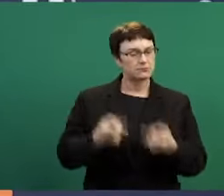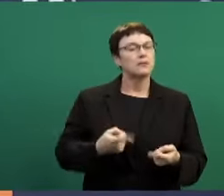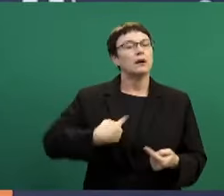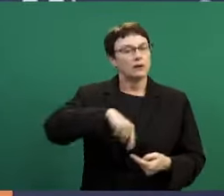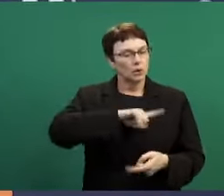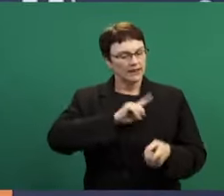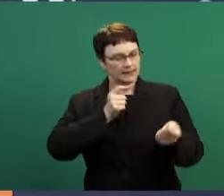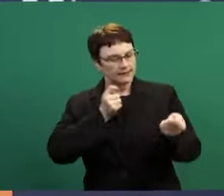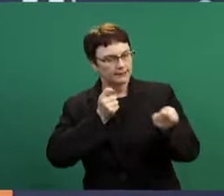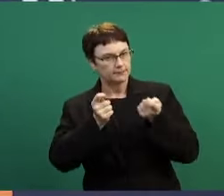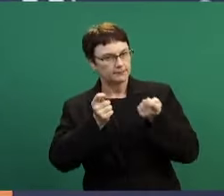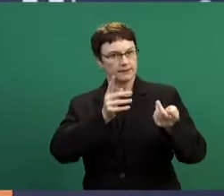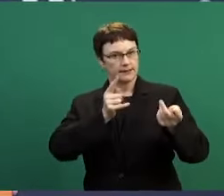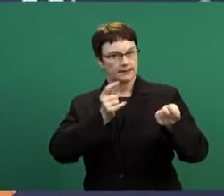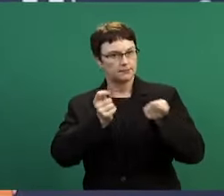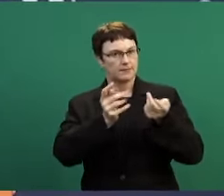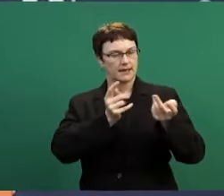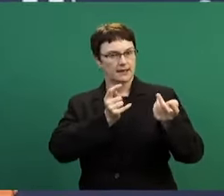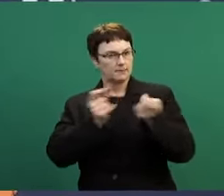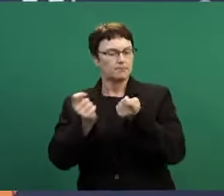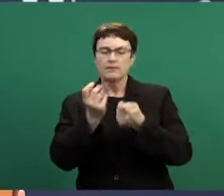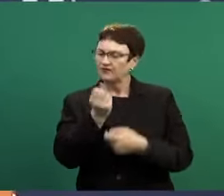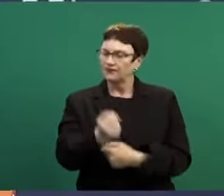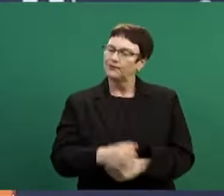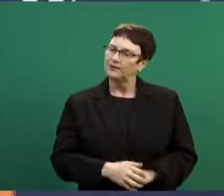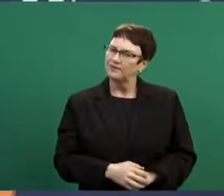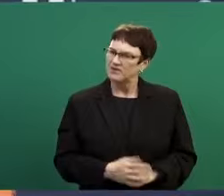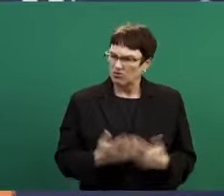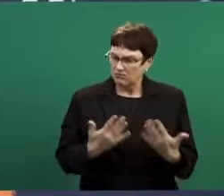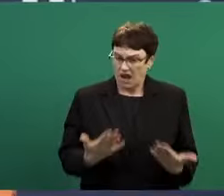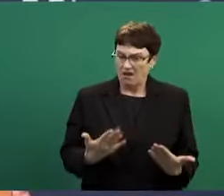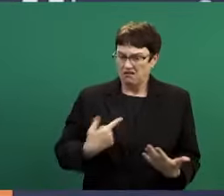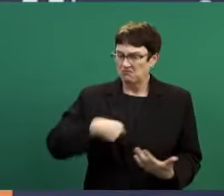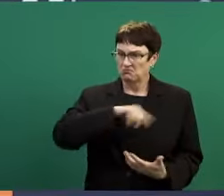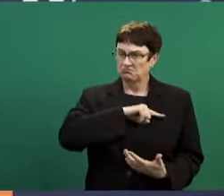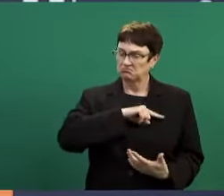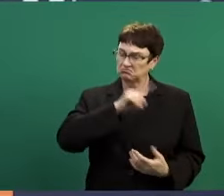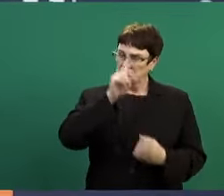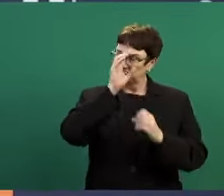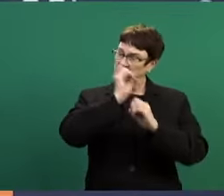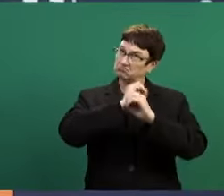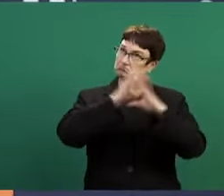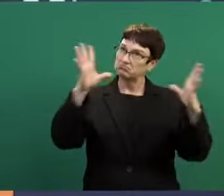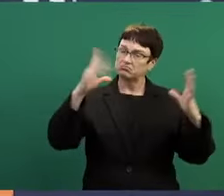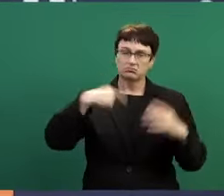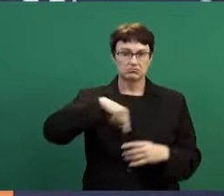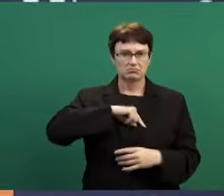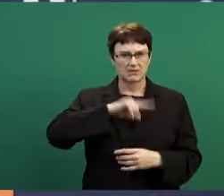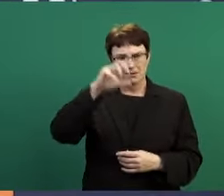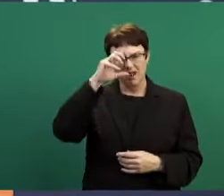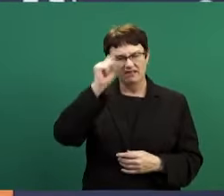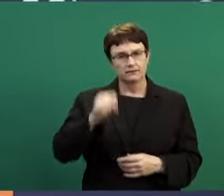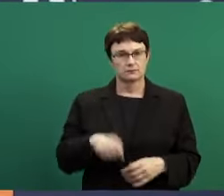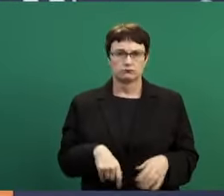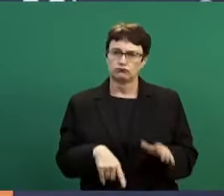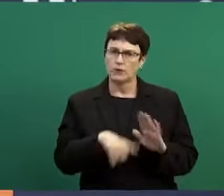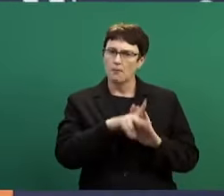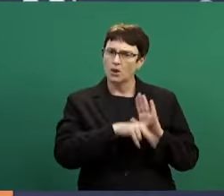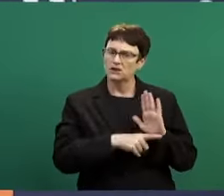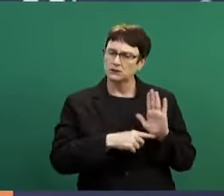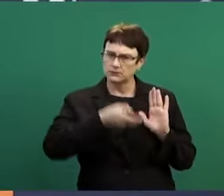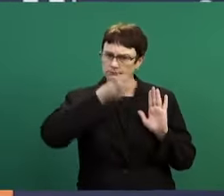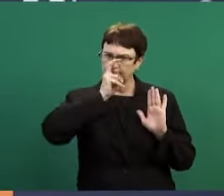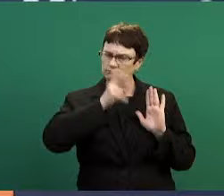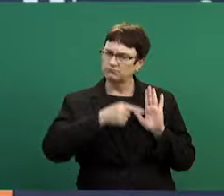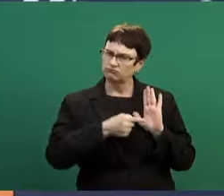had come to this point where we actually believe that policy is sufficiently restrictive, is